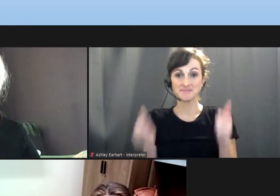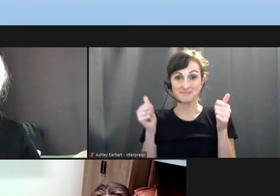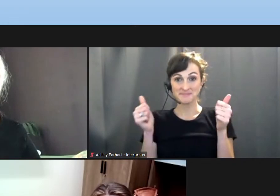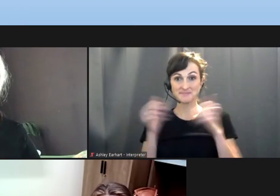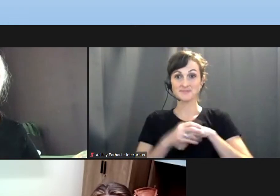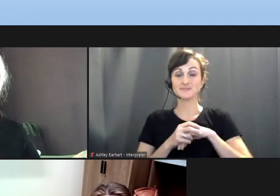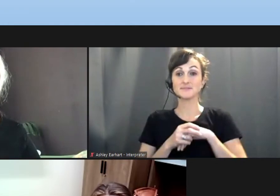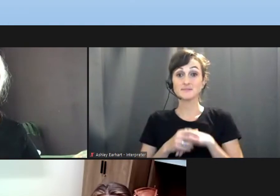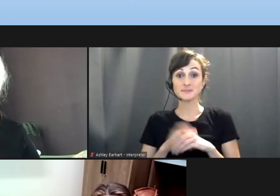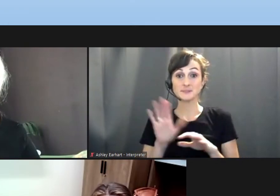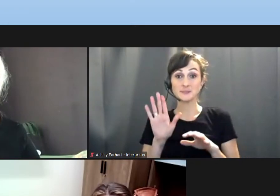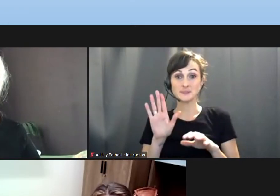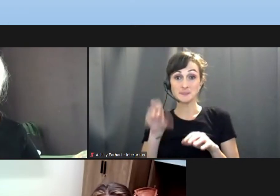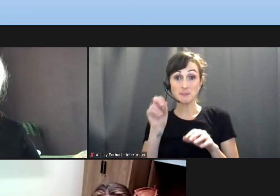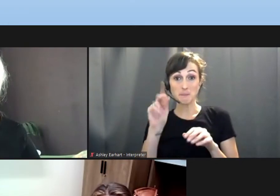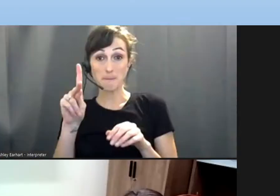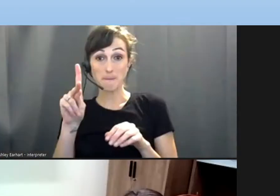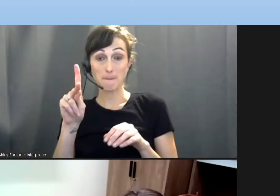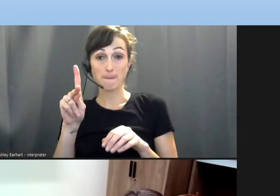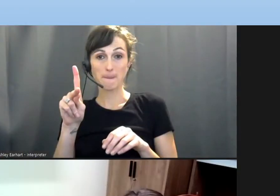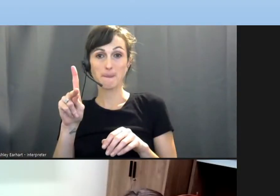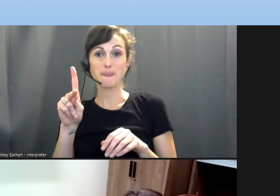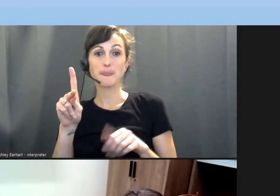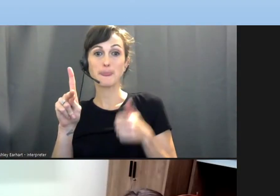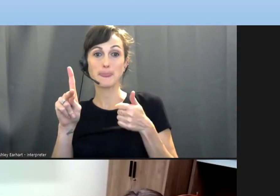any questions anyone have?